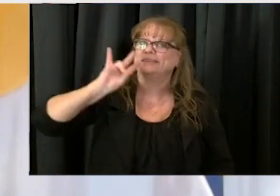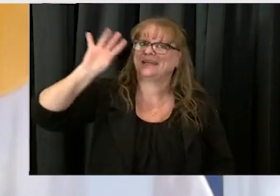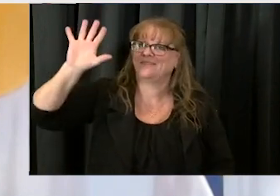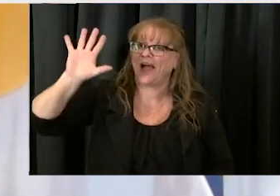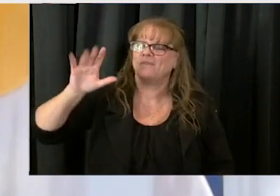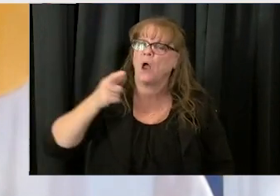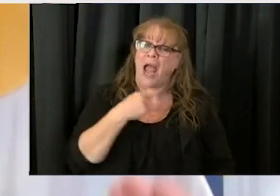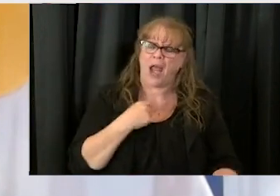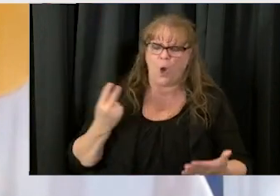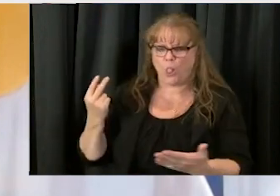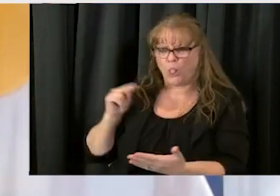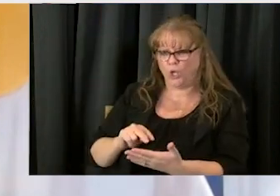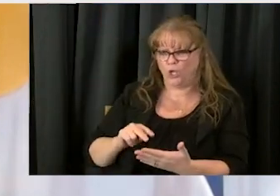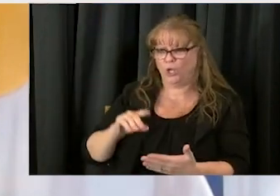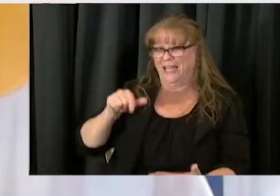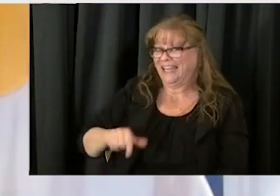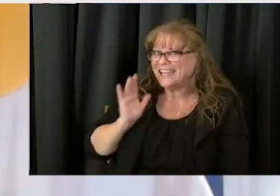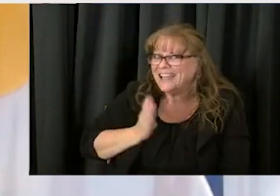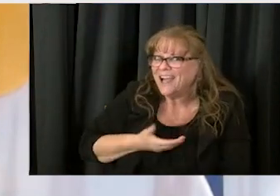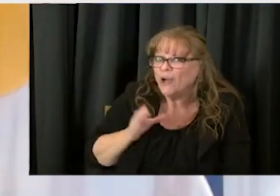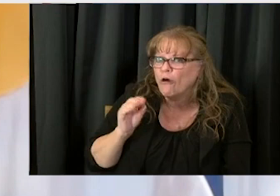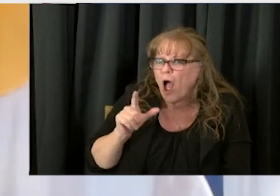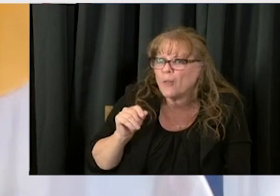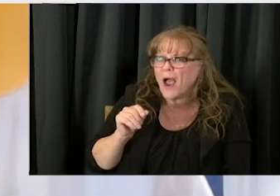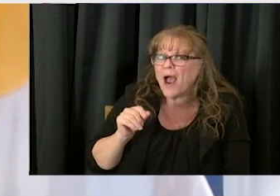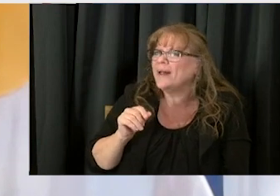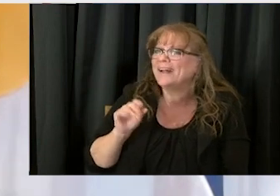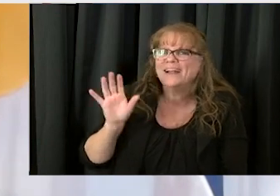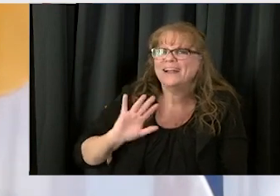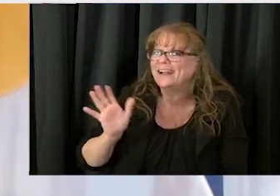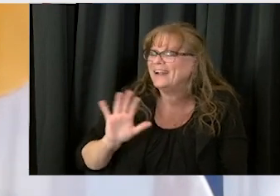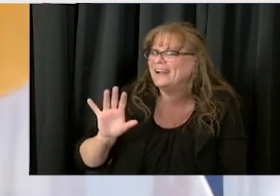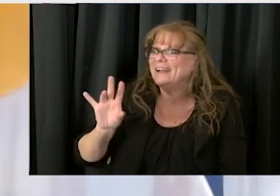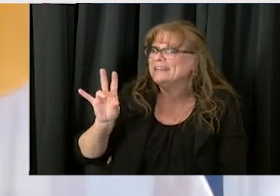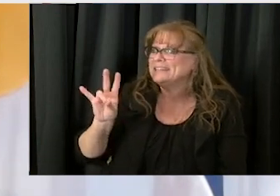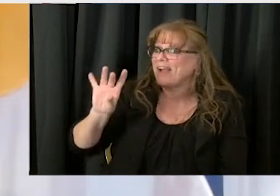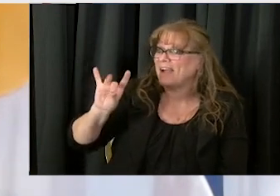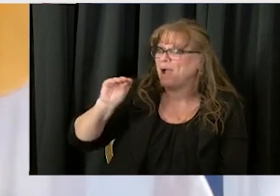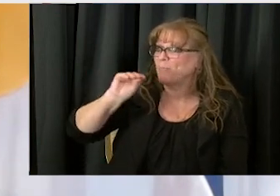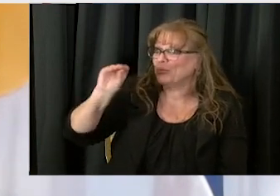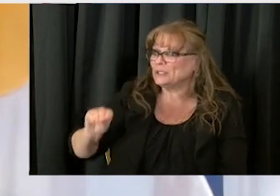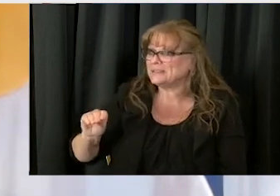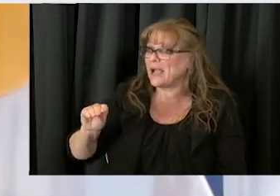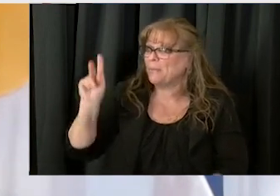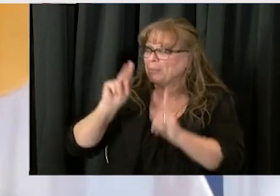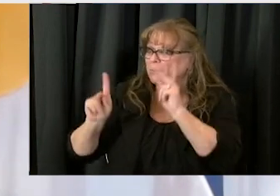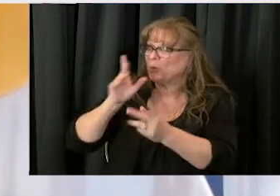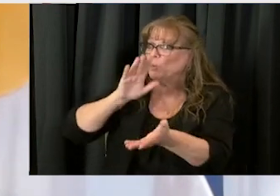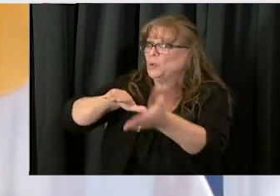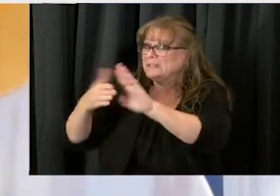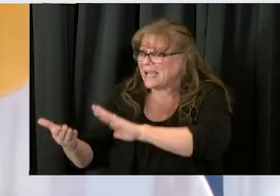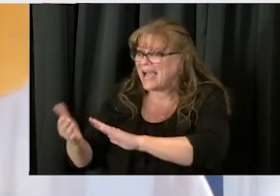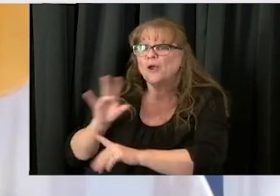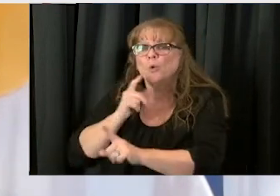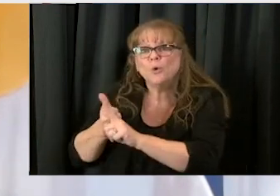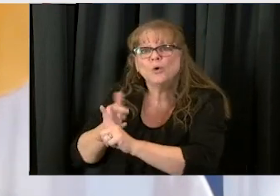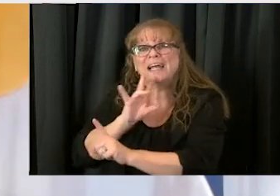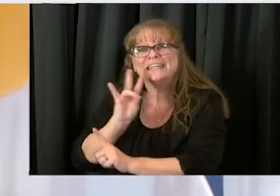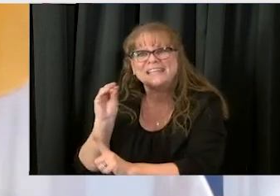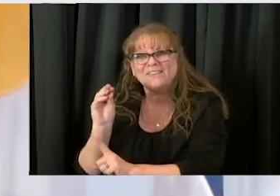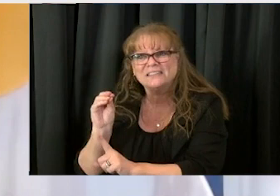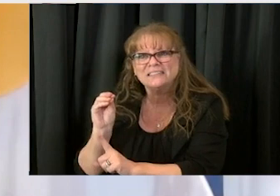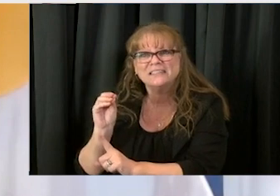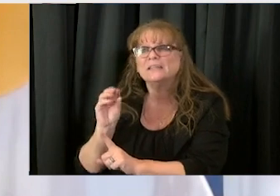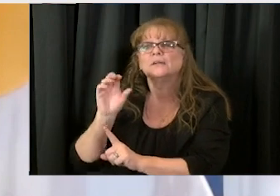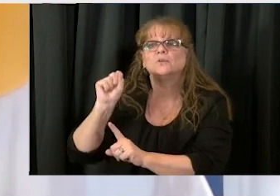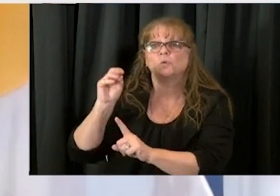age 70 and up. So we adopted it and then actually expanded it a little bit, built on the work of the CDC and the top national scientists to